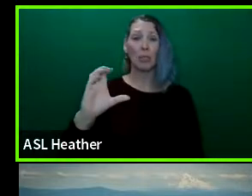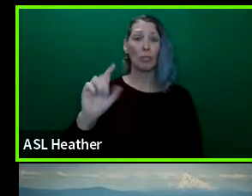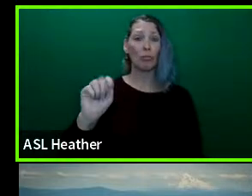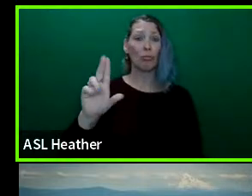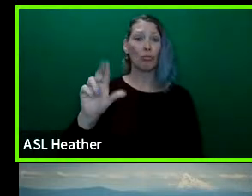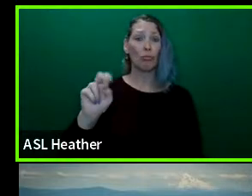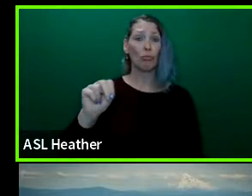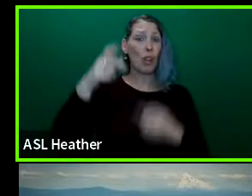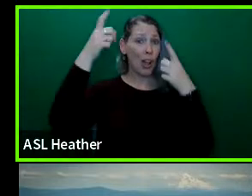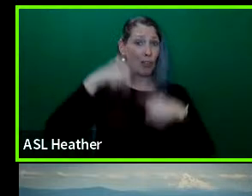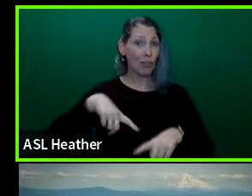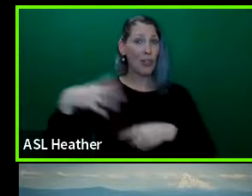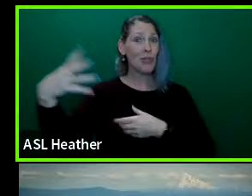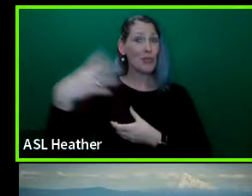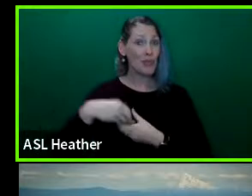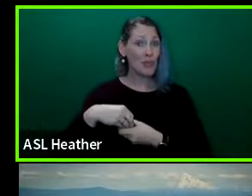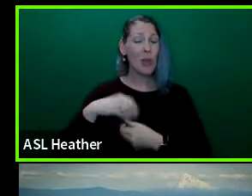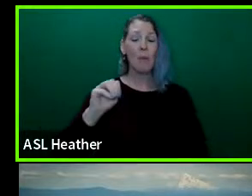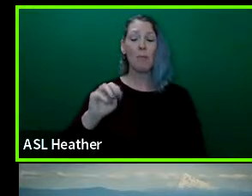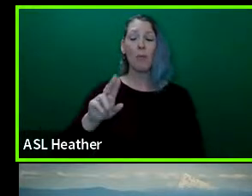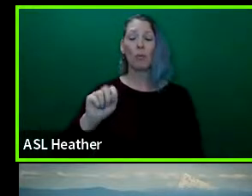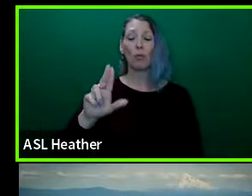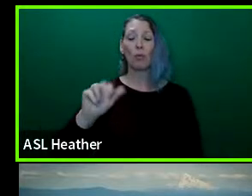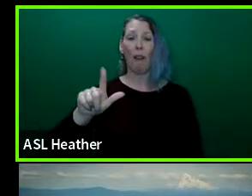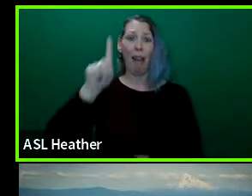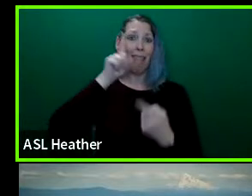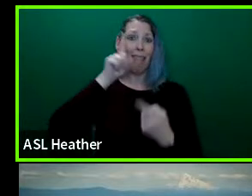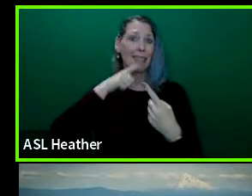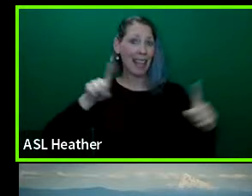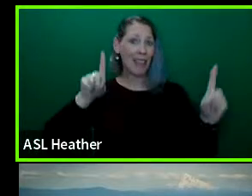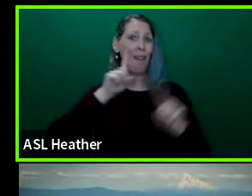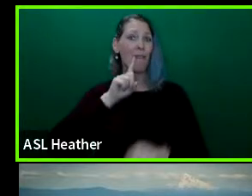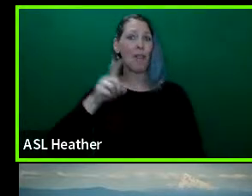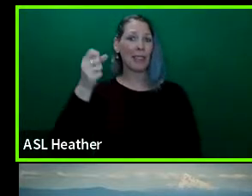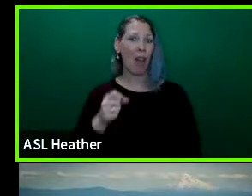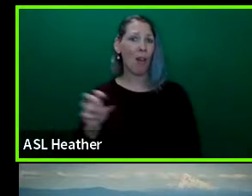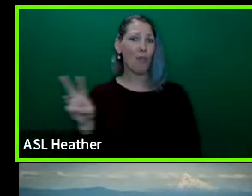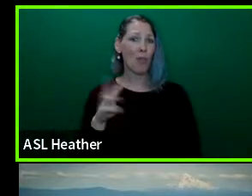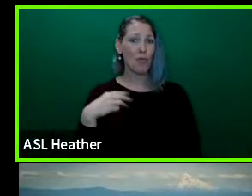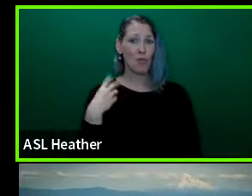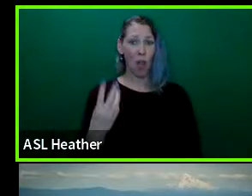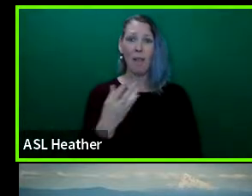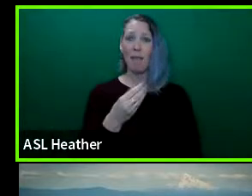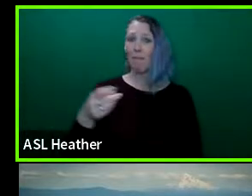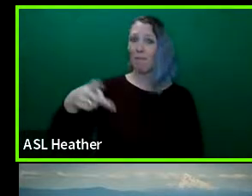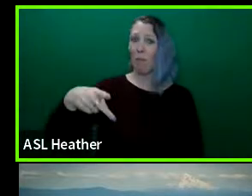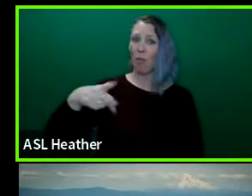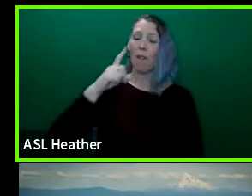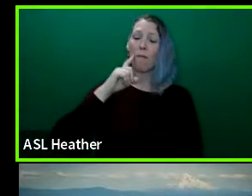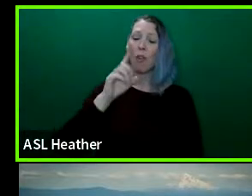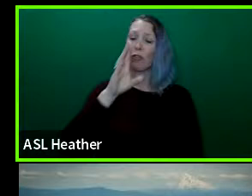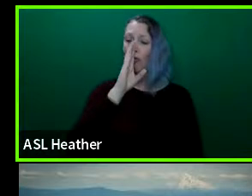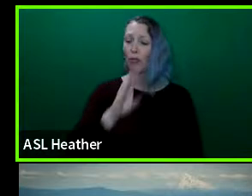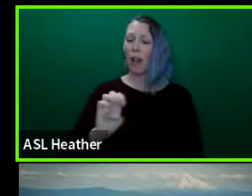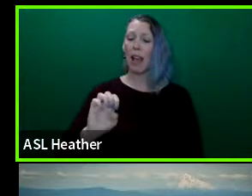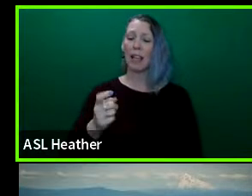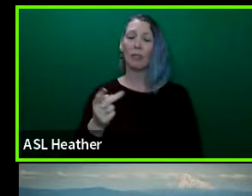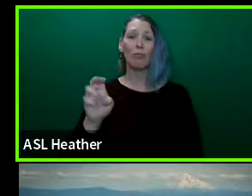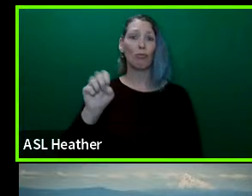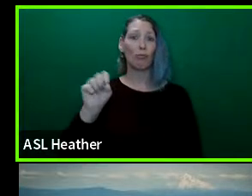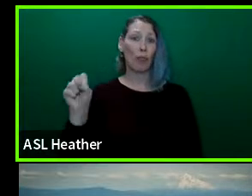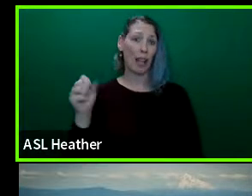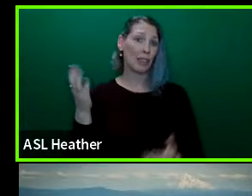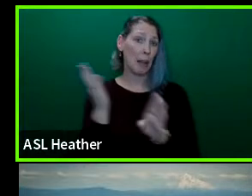agreement includes sustaining that which has been mutually successful for both Southwest Washington and Portland in our direct express bus service, as well